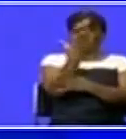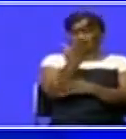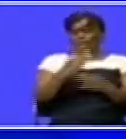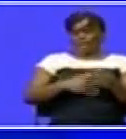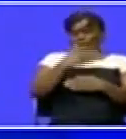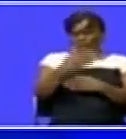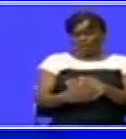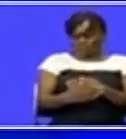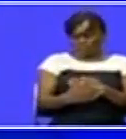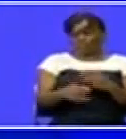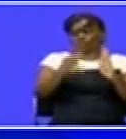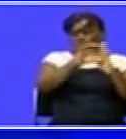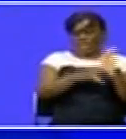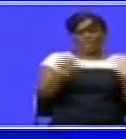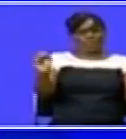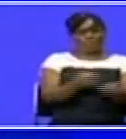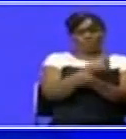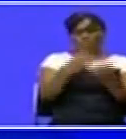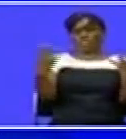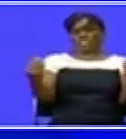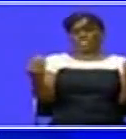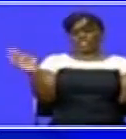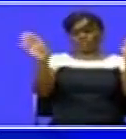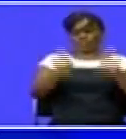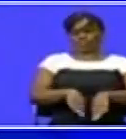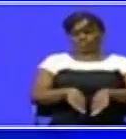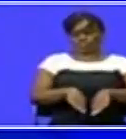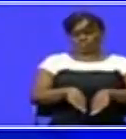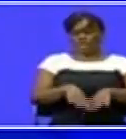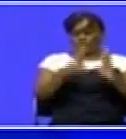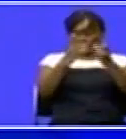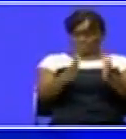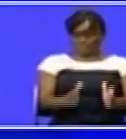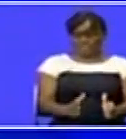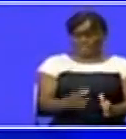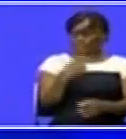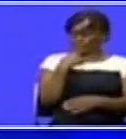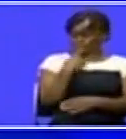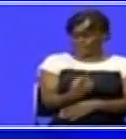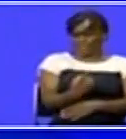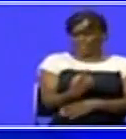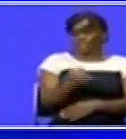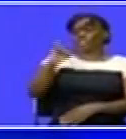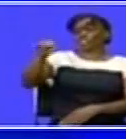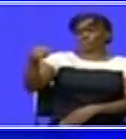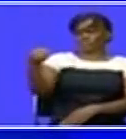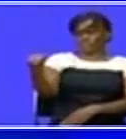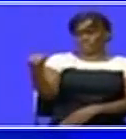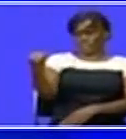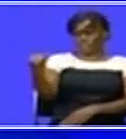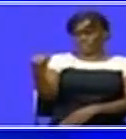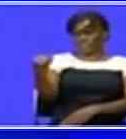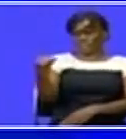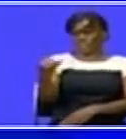in the Constitution, which cannot be easily disbanded. Duncan Hayambana reports on what looks like Jubilee taking on the